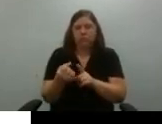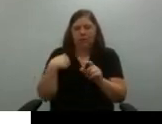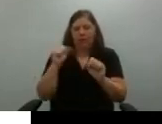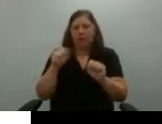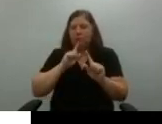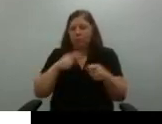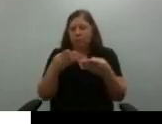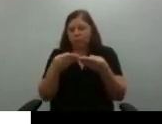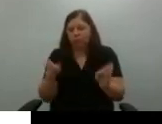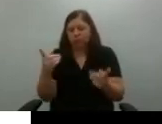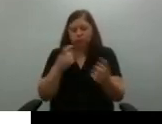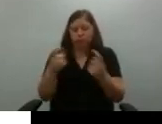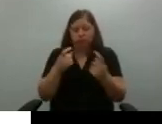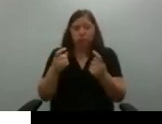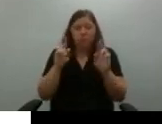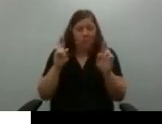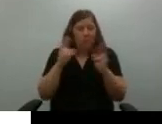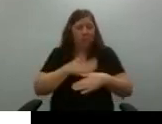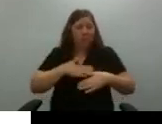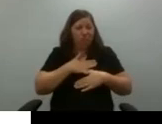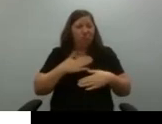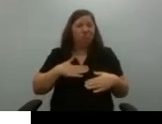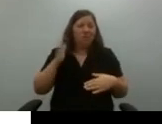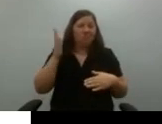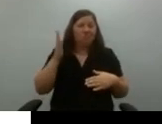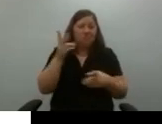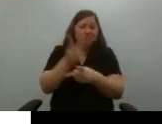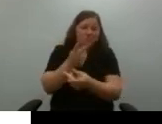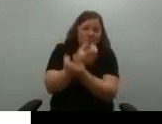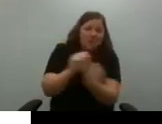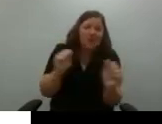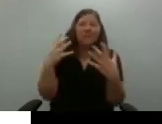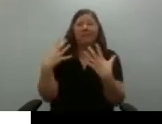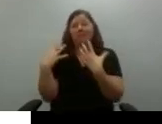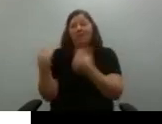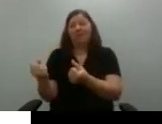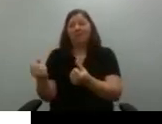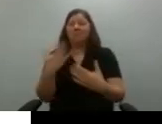that you enjoyed the presentation and that you stay safe and healthy. Thank you.